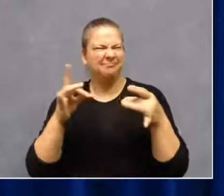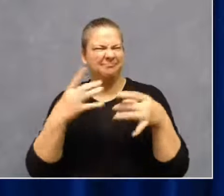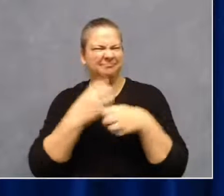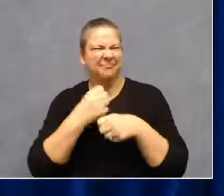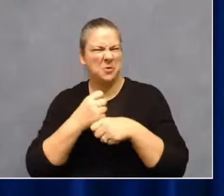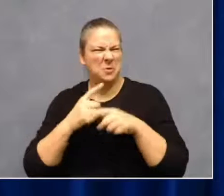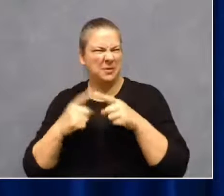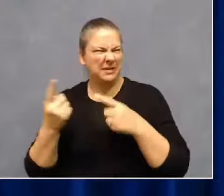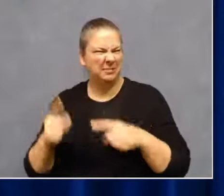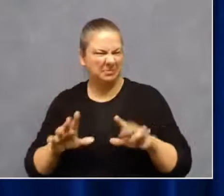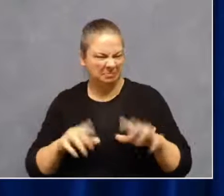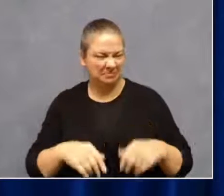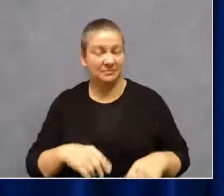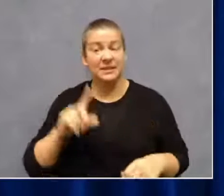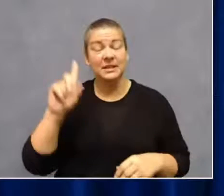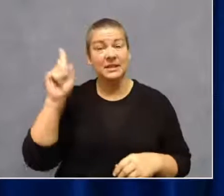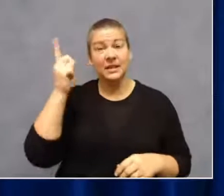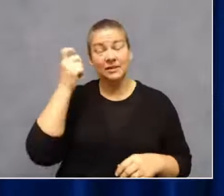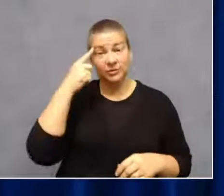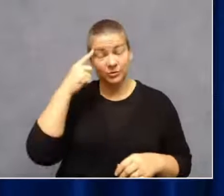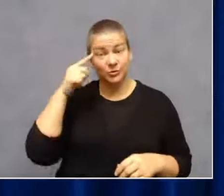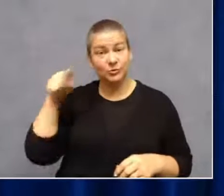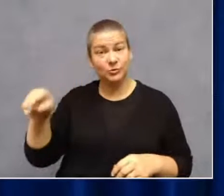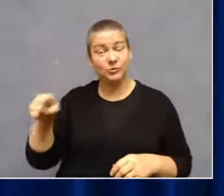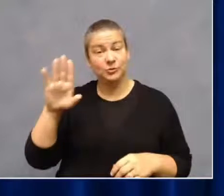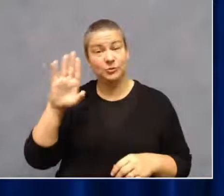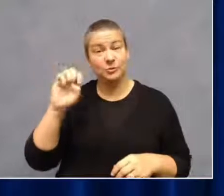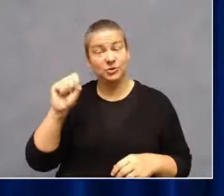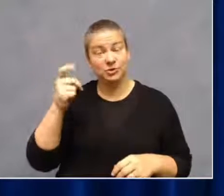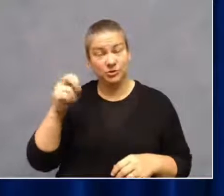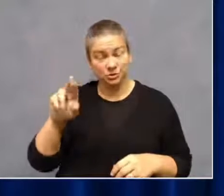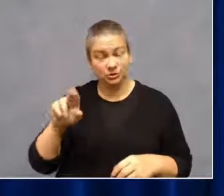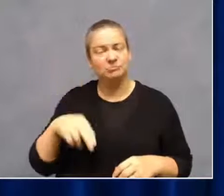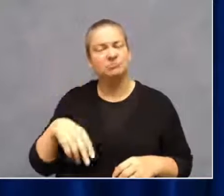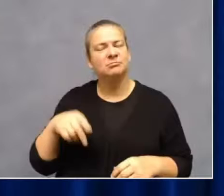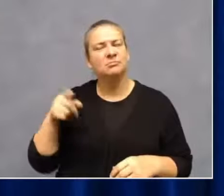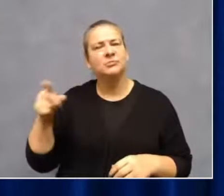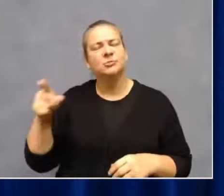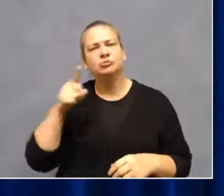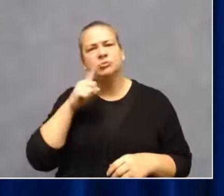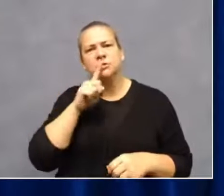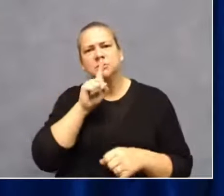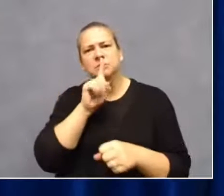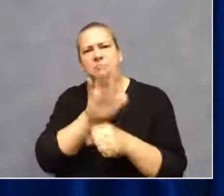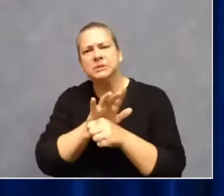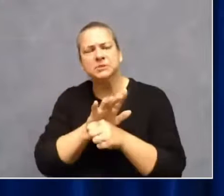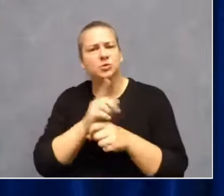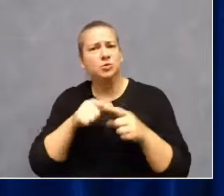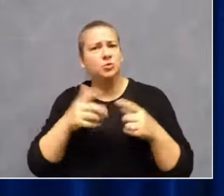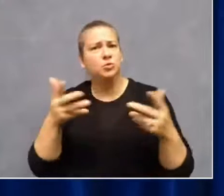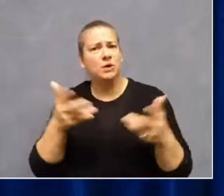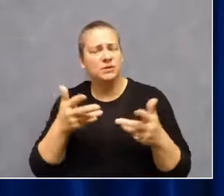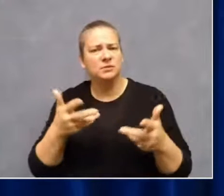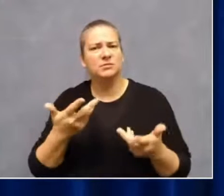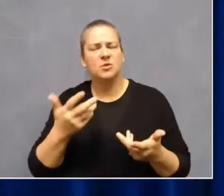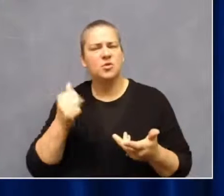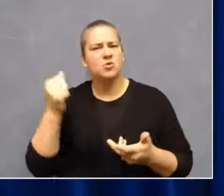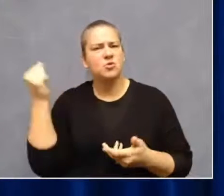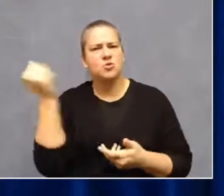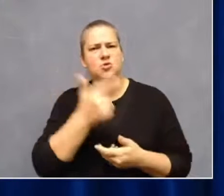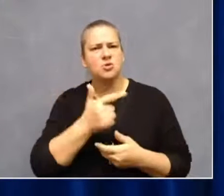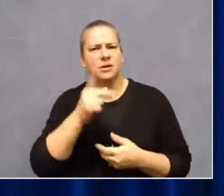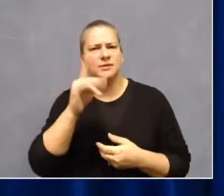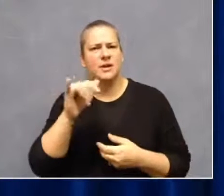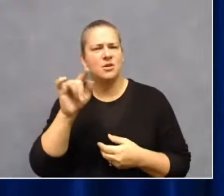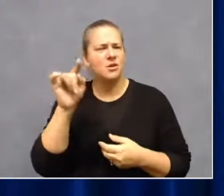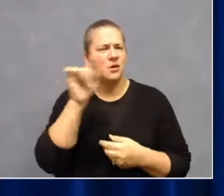Governor Beshear and our administration are committed to bringing real opportunity to every corner of Kentucky. Over the last 2 days,